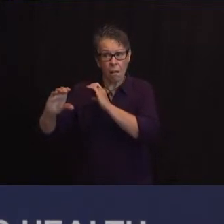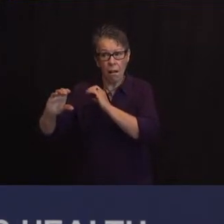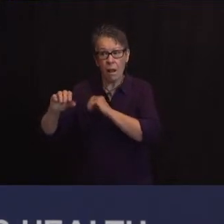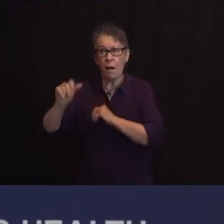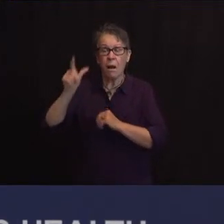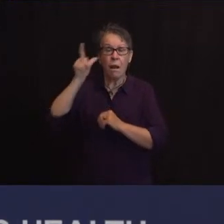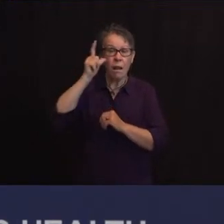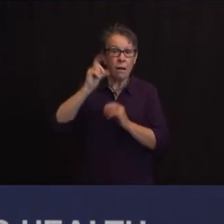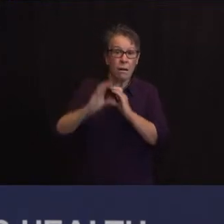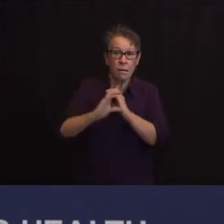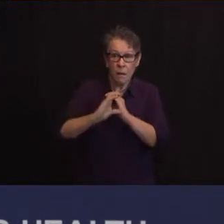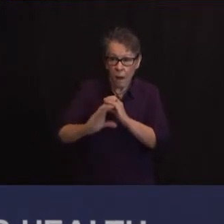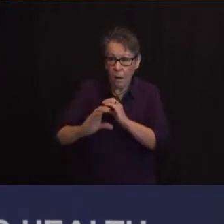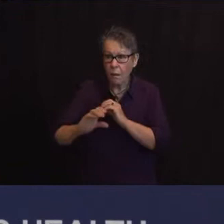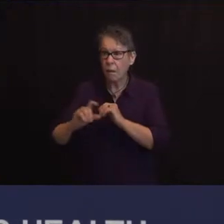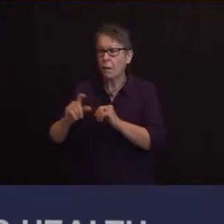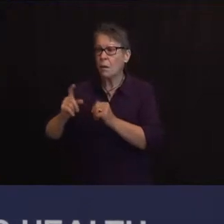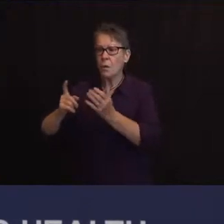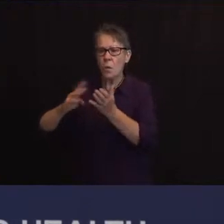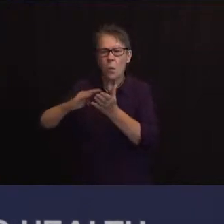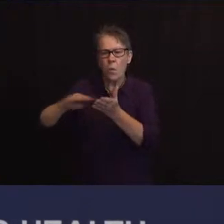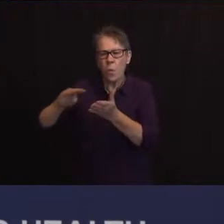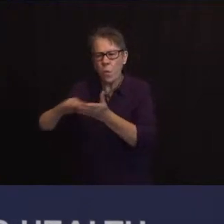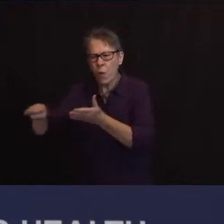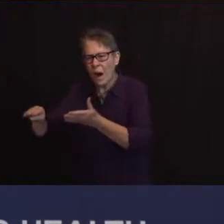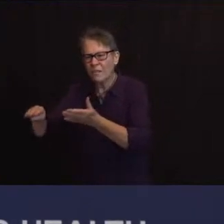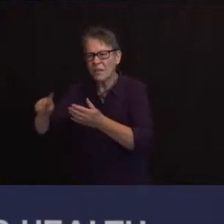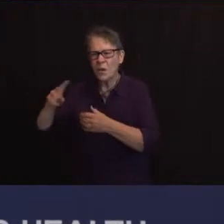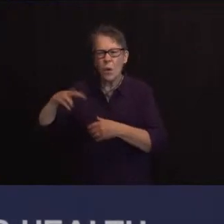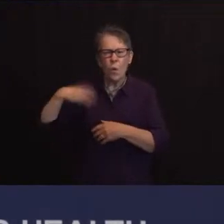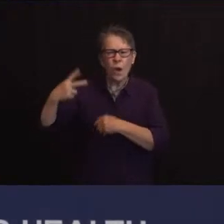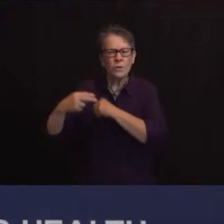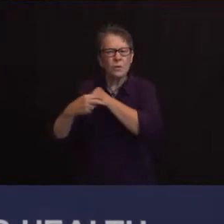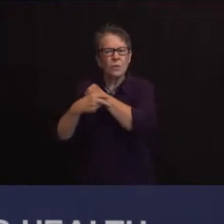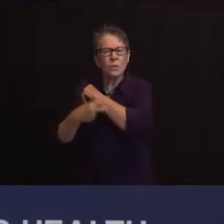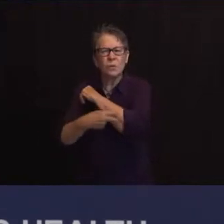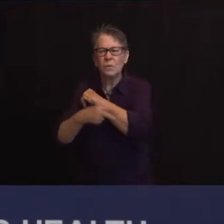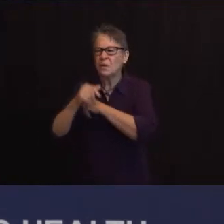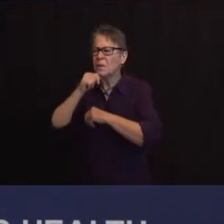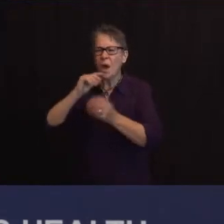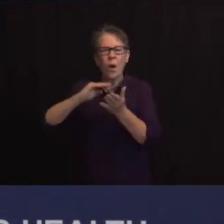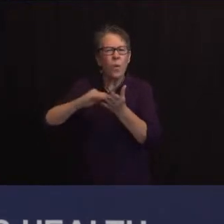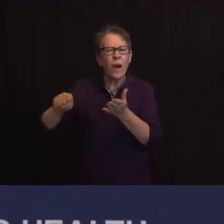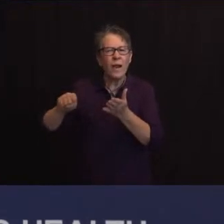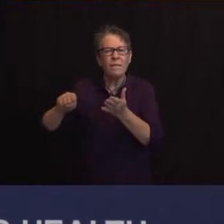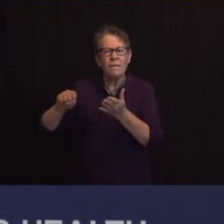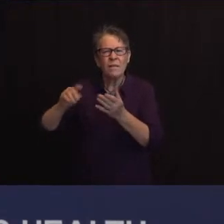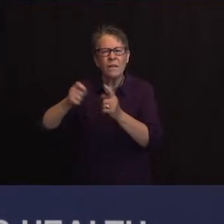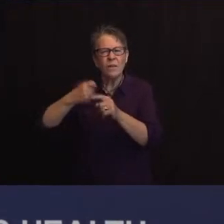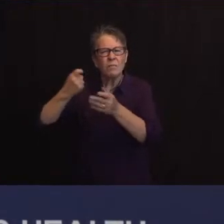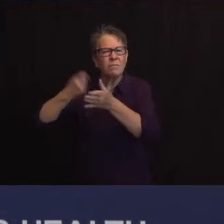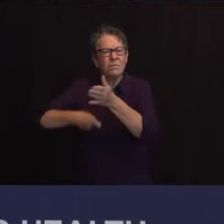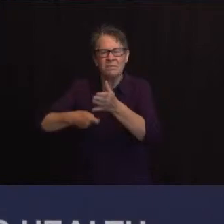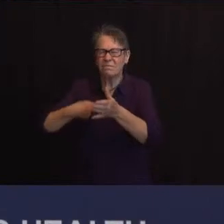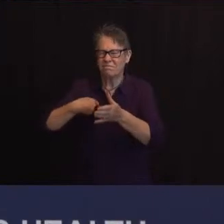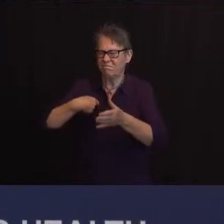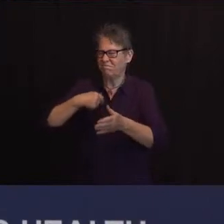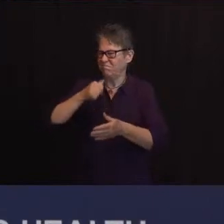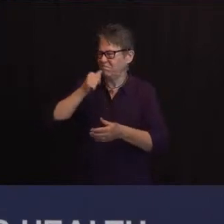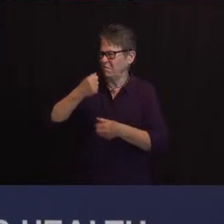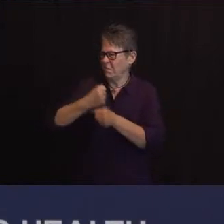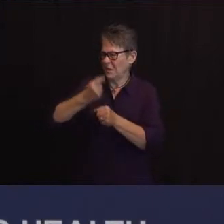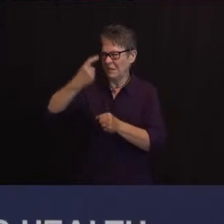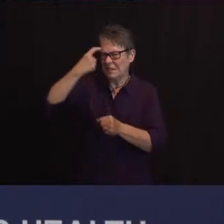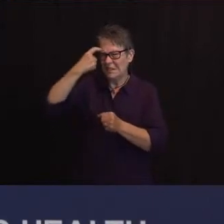sense. And secondly, frankly, the proceeds from this pricing scheme. If New Jersey's folks are paying